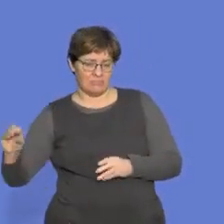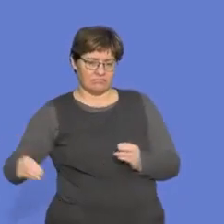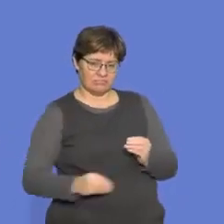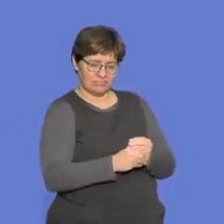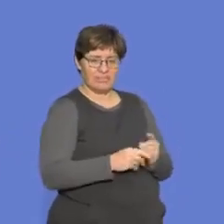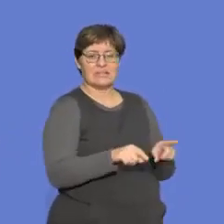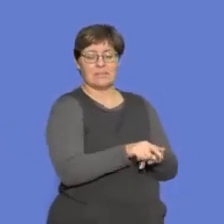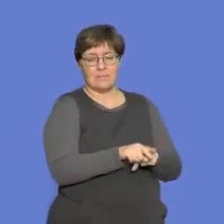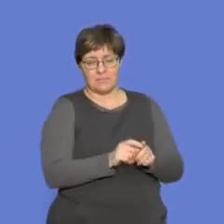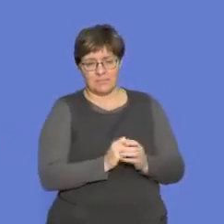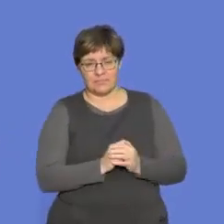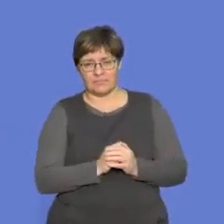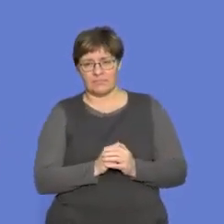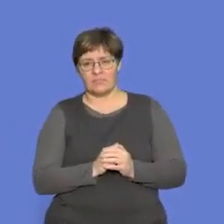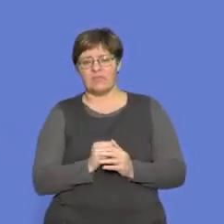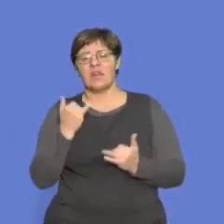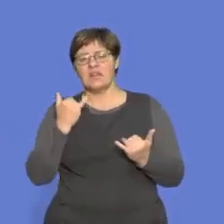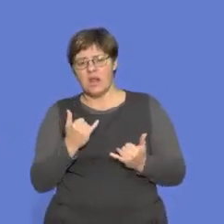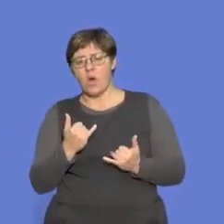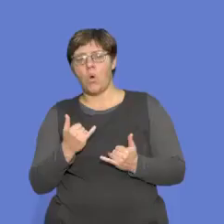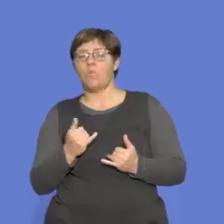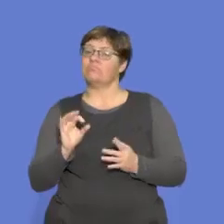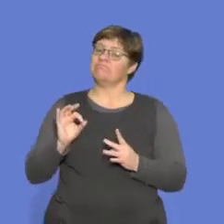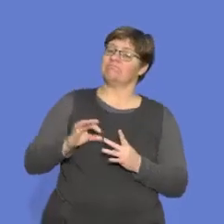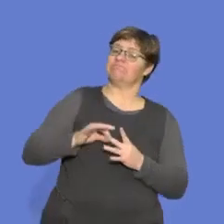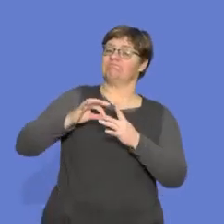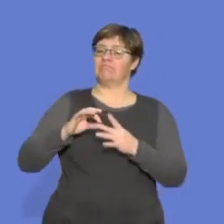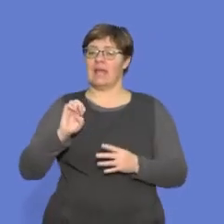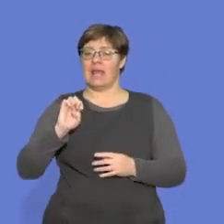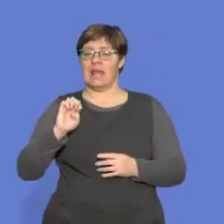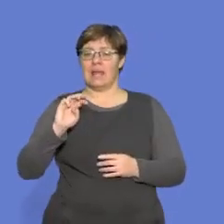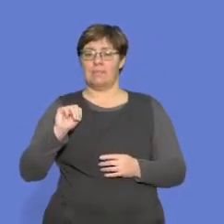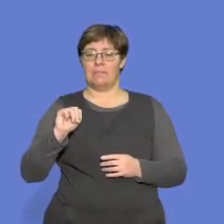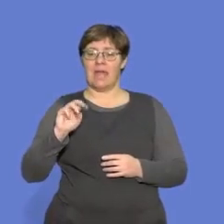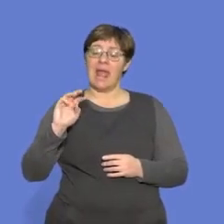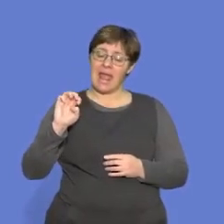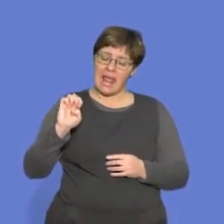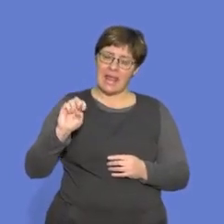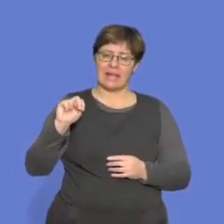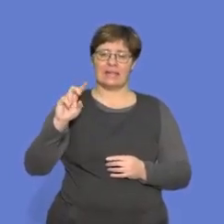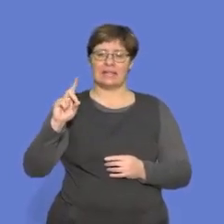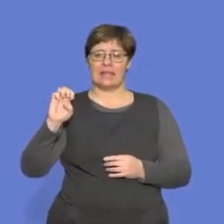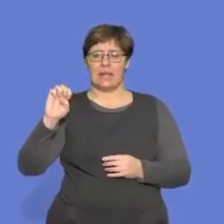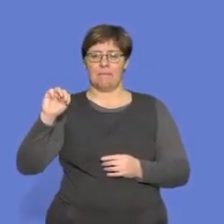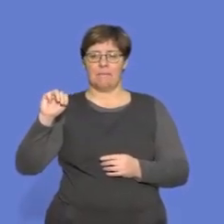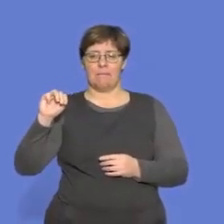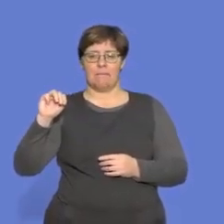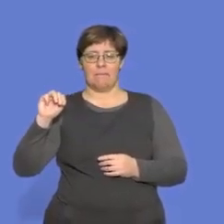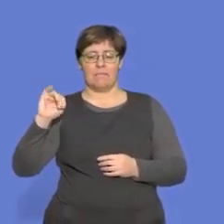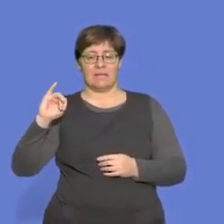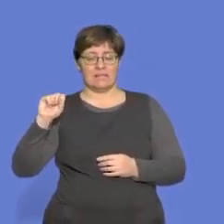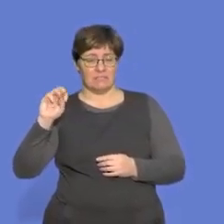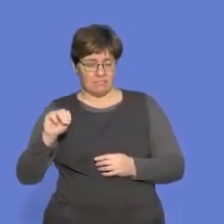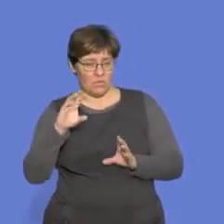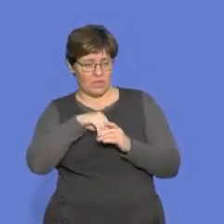the significance of endemism in South Africa. So, as I mentioned, it's also important for us to recognize